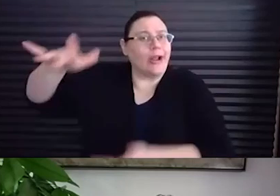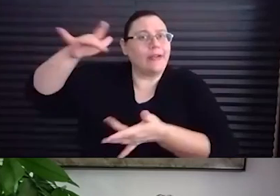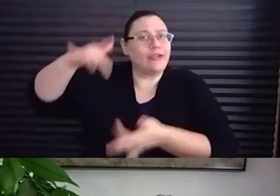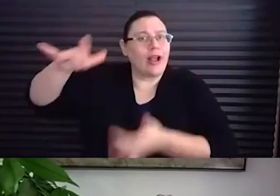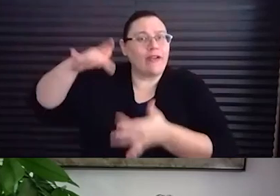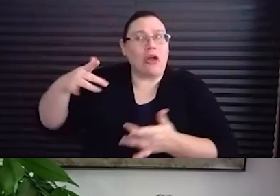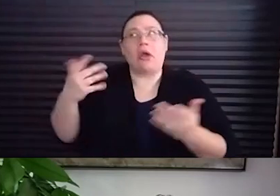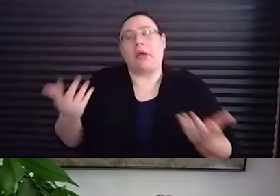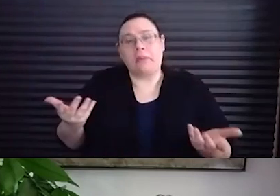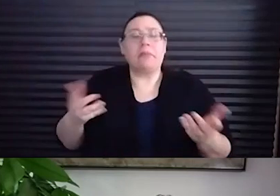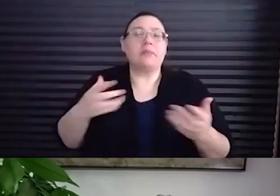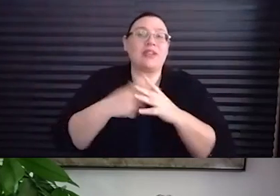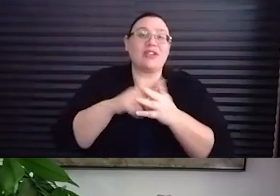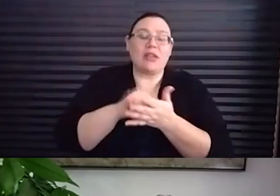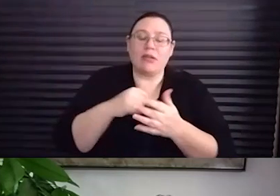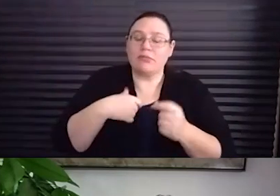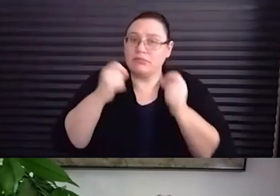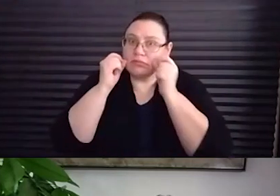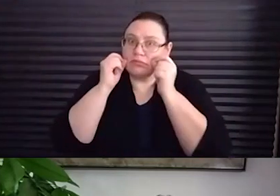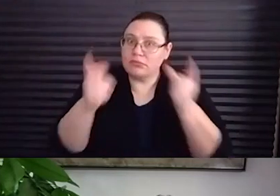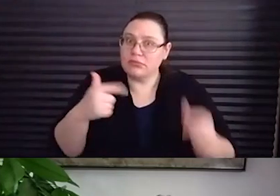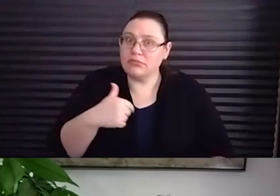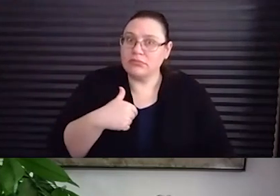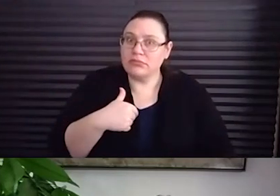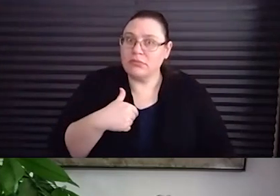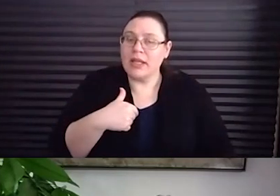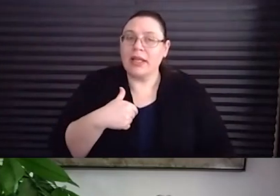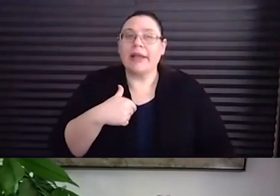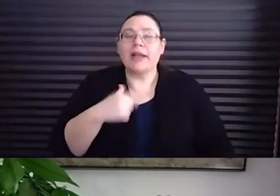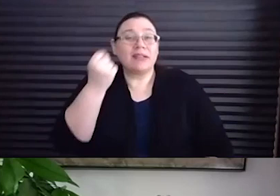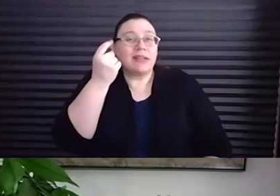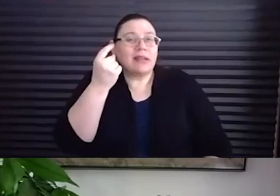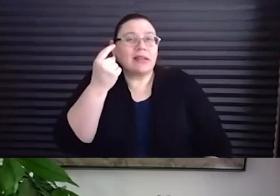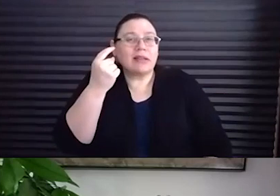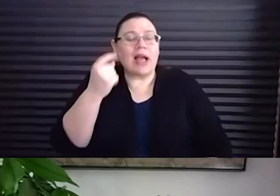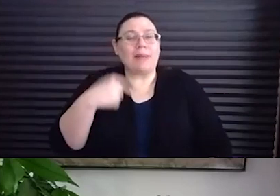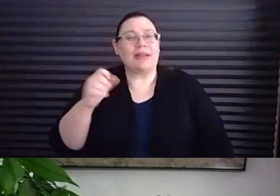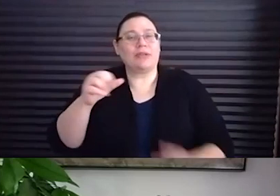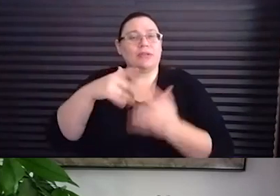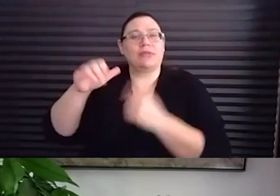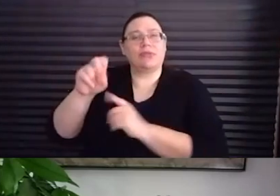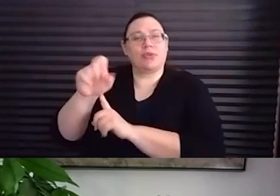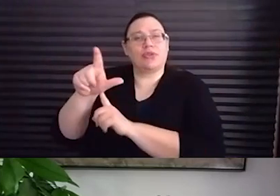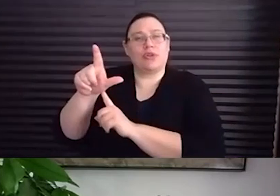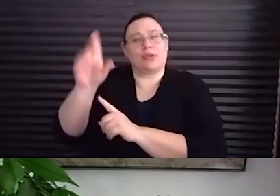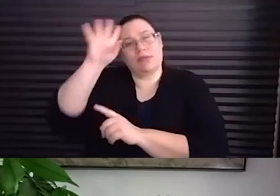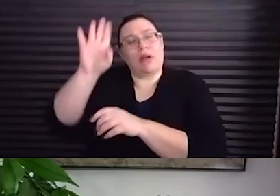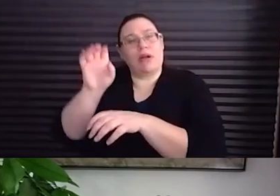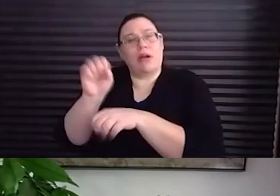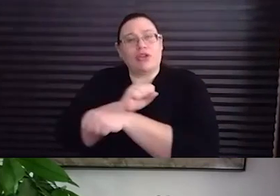that, and the surprise was because I'm also a little social entrepreneur with this cashmere shawls that